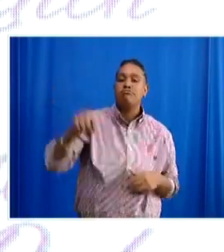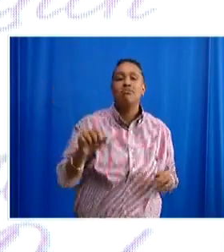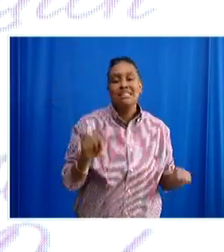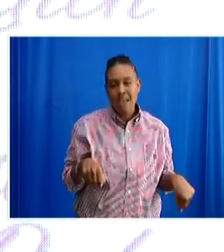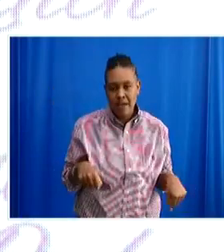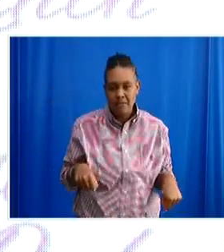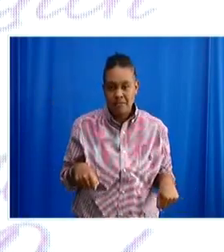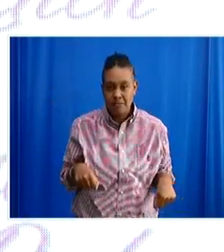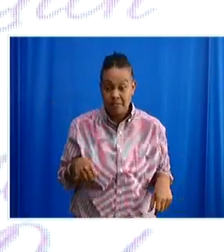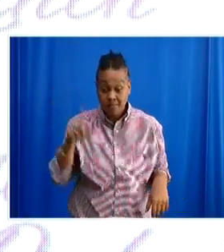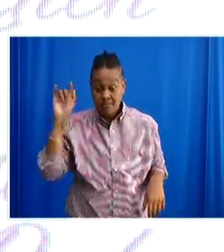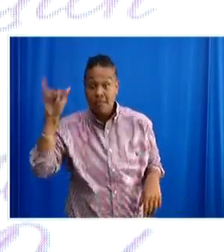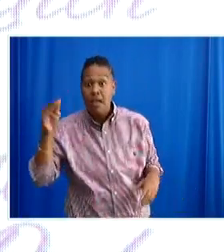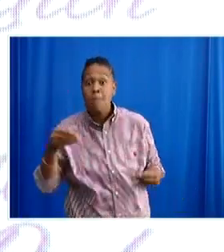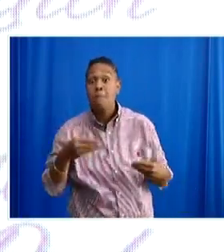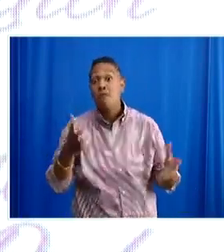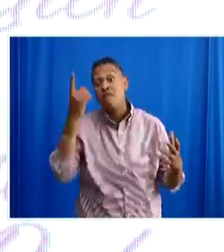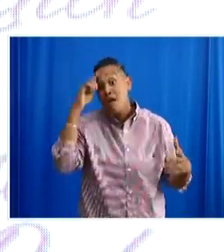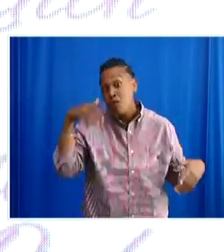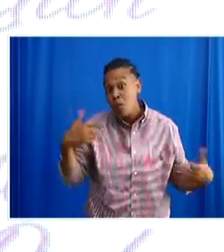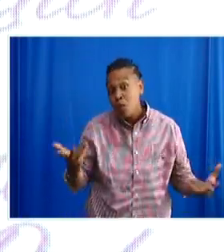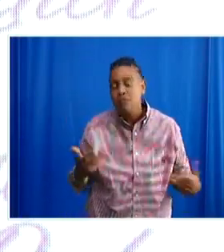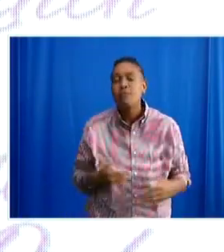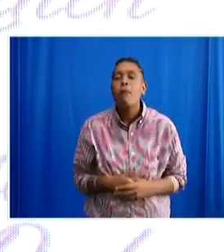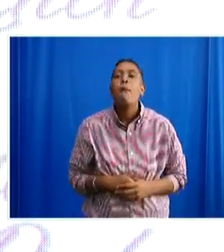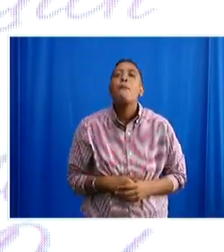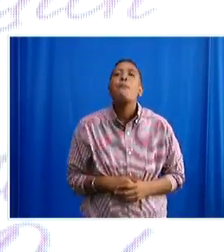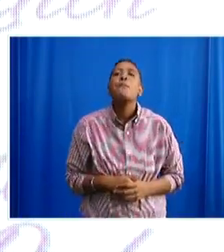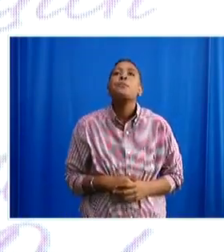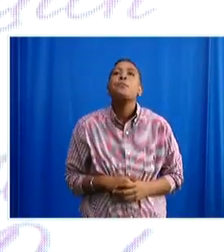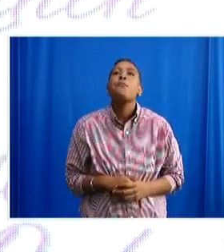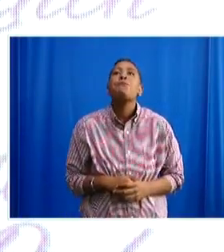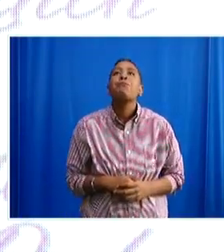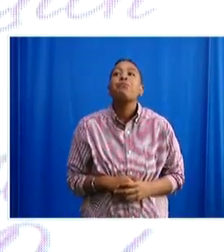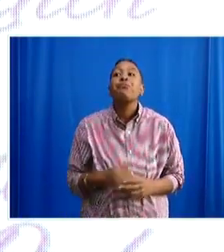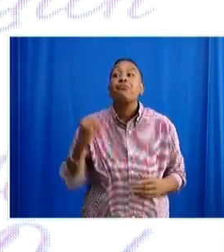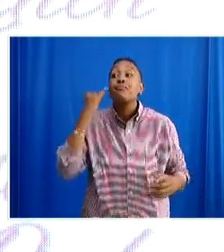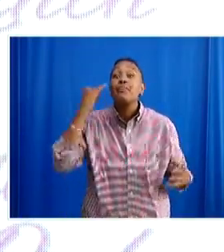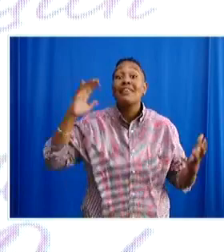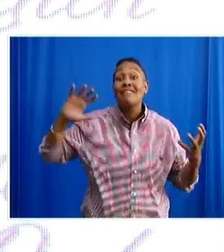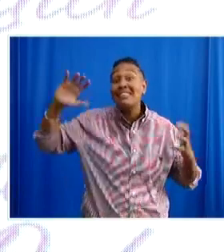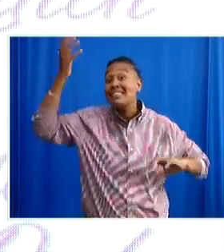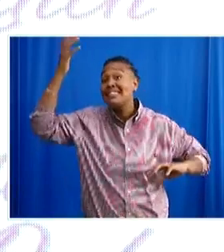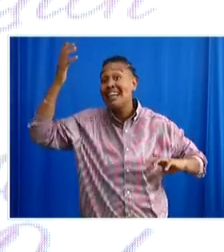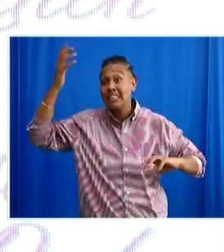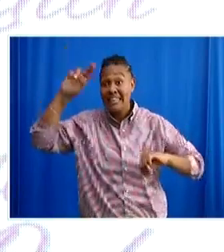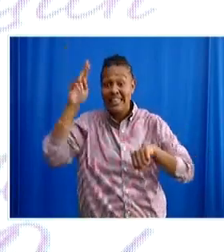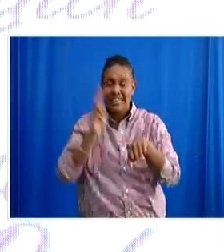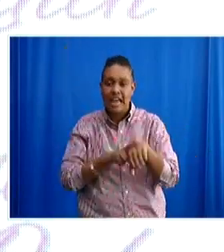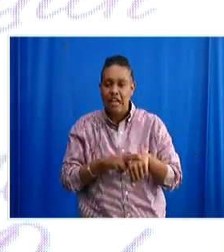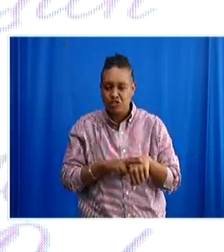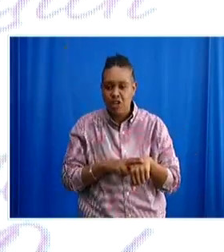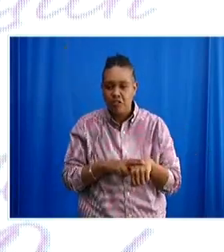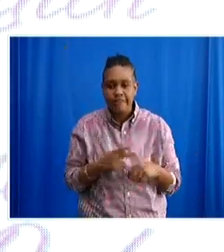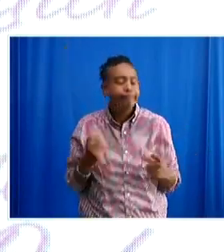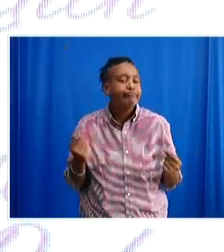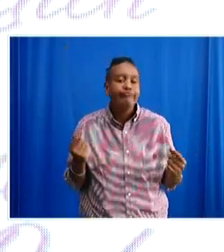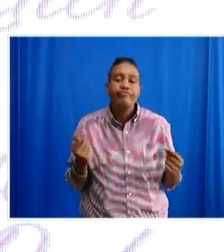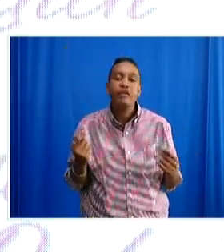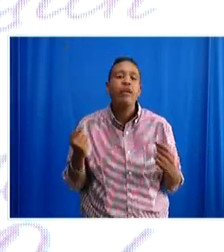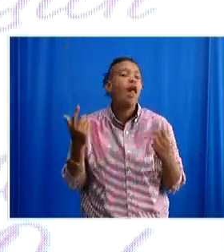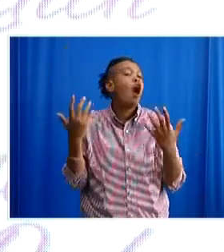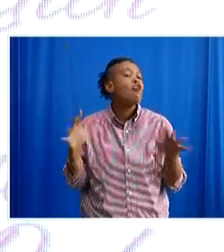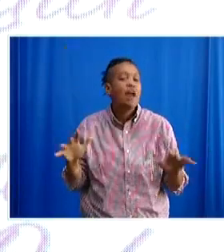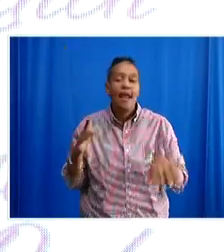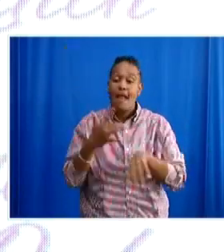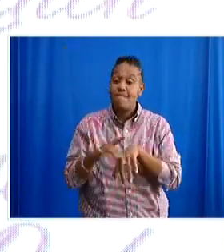What that provides for is, in the event of a natural disaster, and this is done already and available